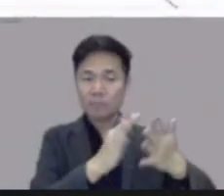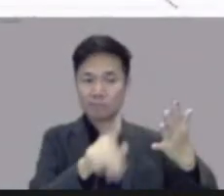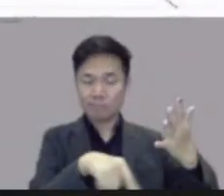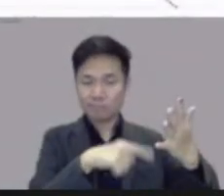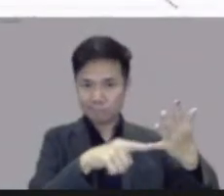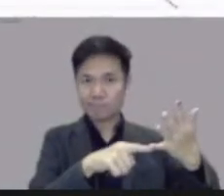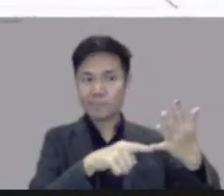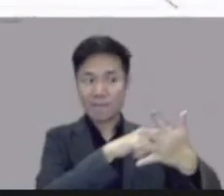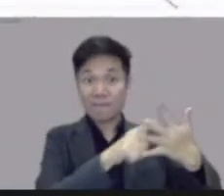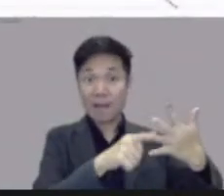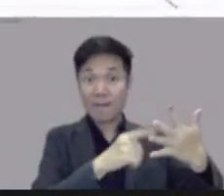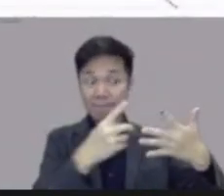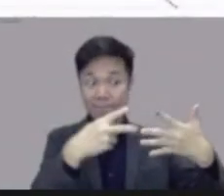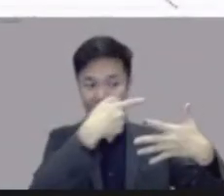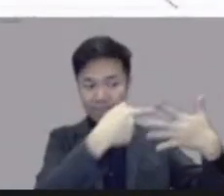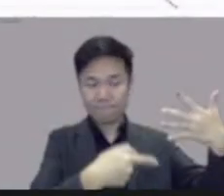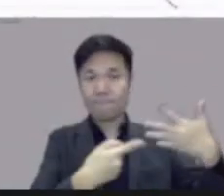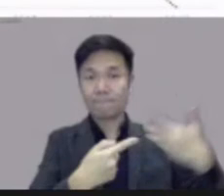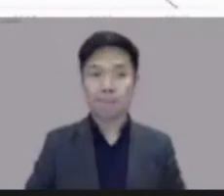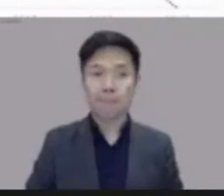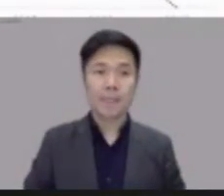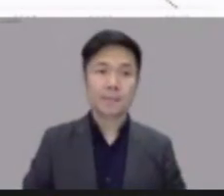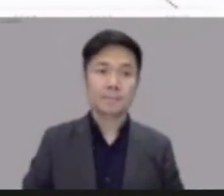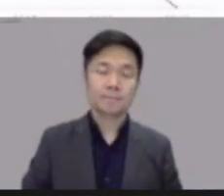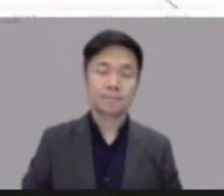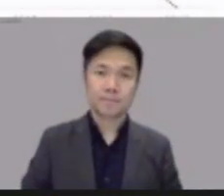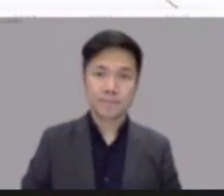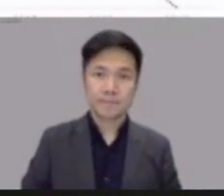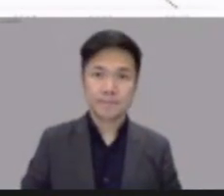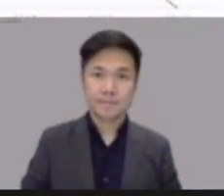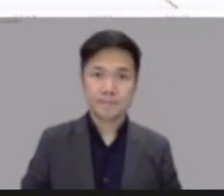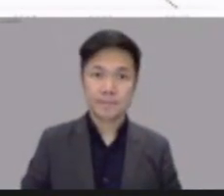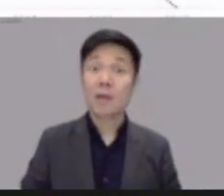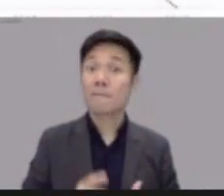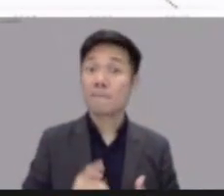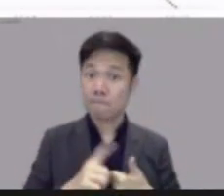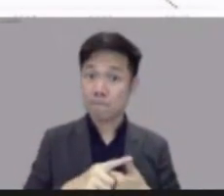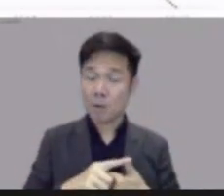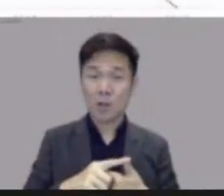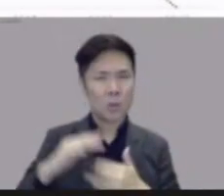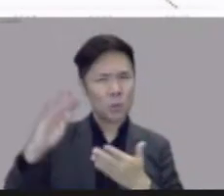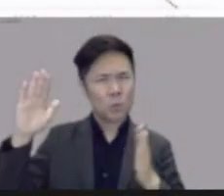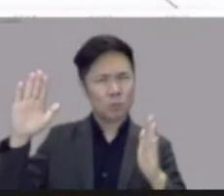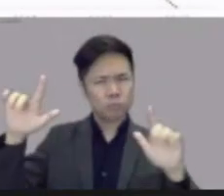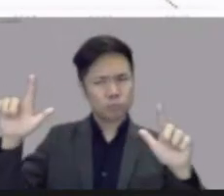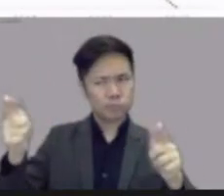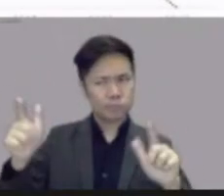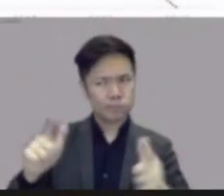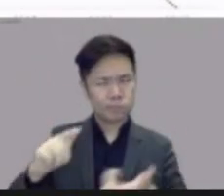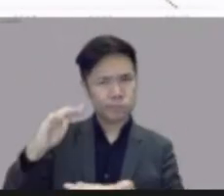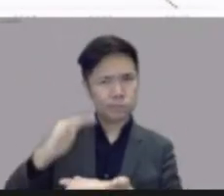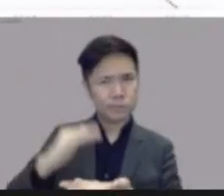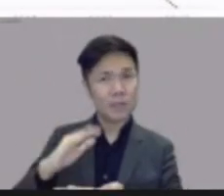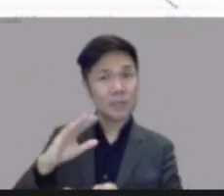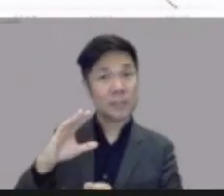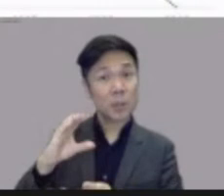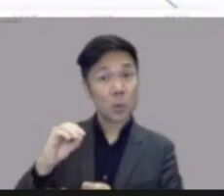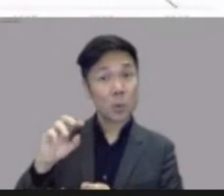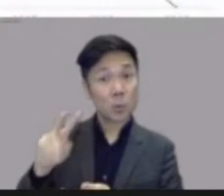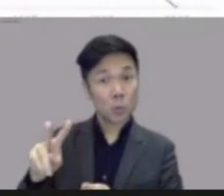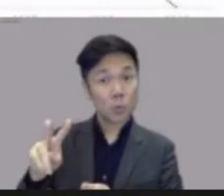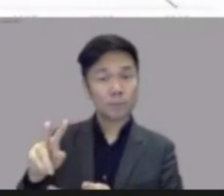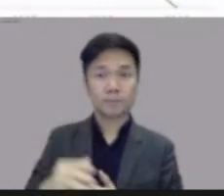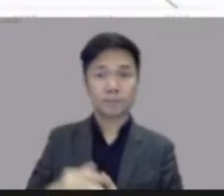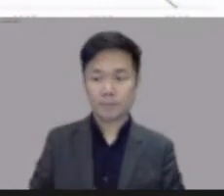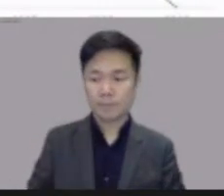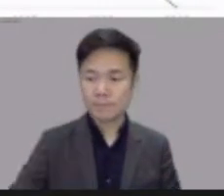for example in relation to the need for transition to low carbon transformation and scaling up of ambition and respect to